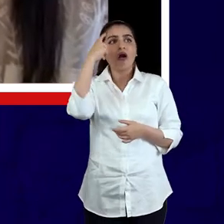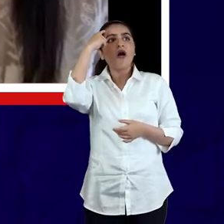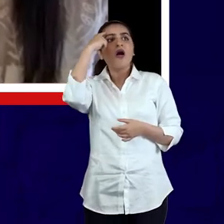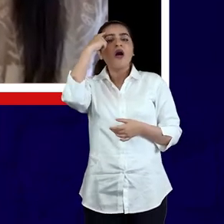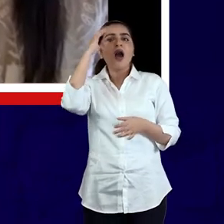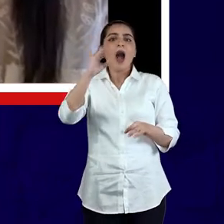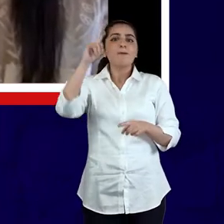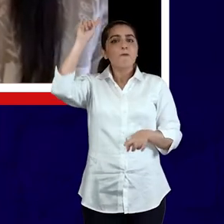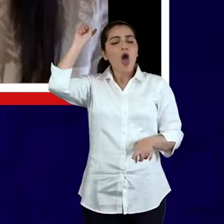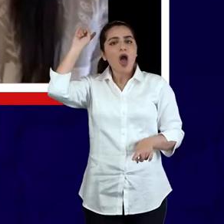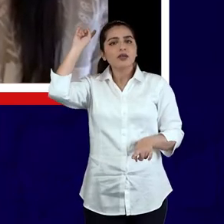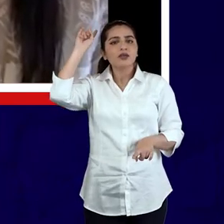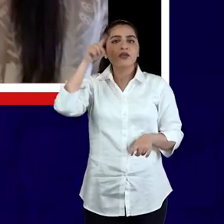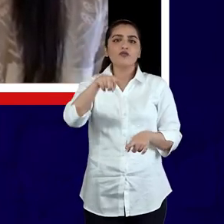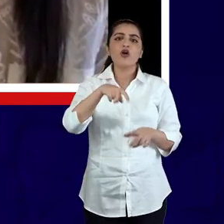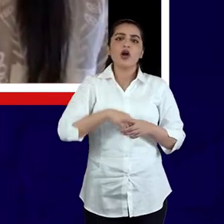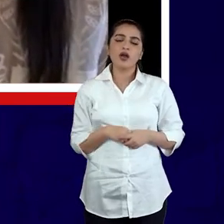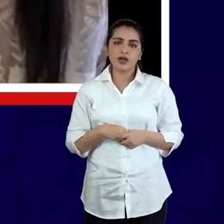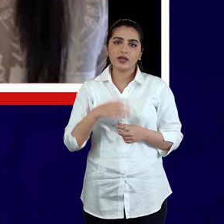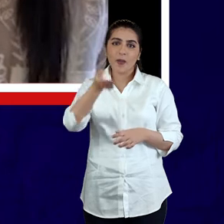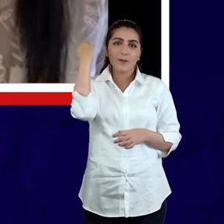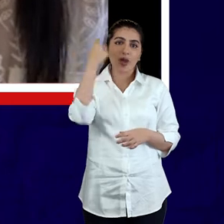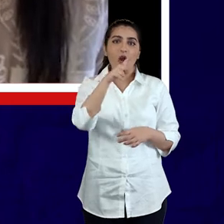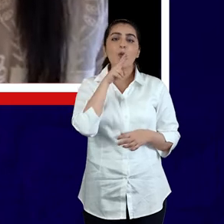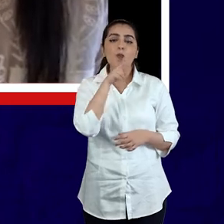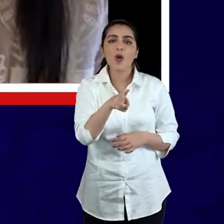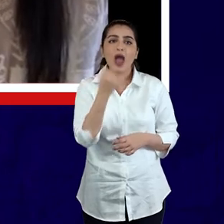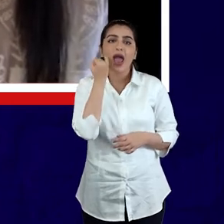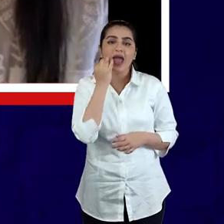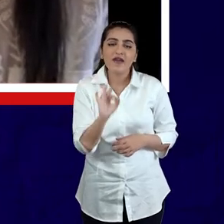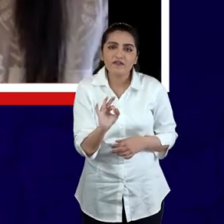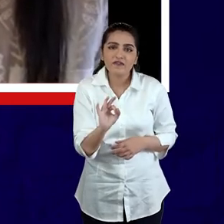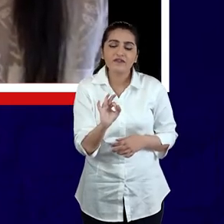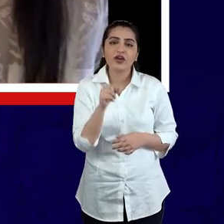reminded me of why we even called this